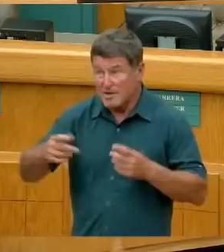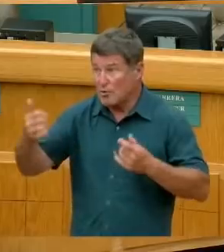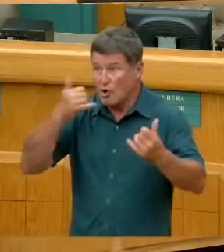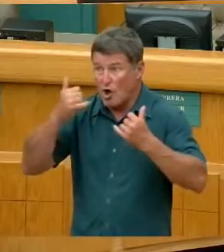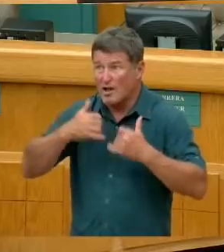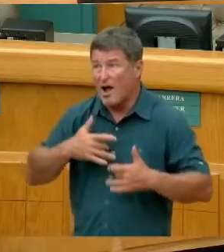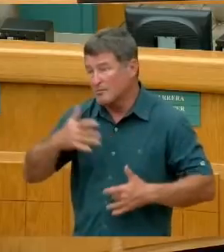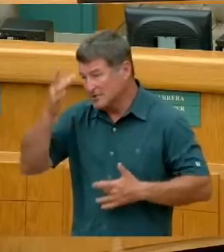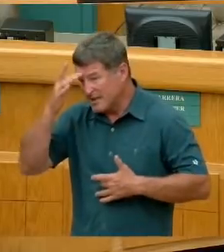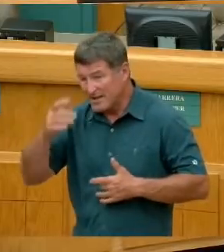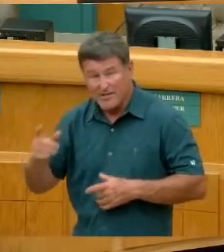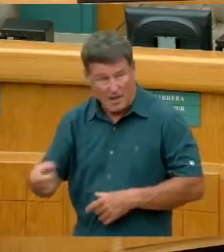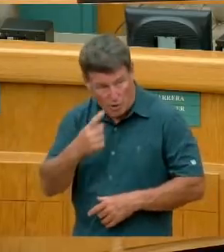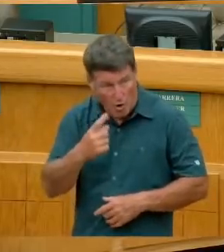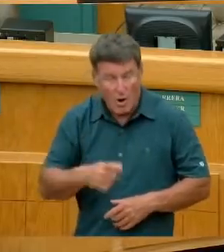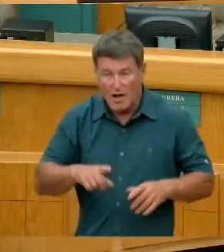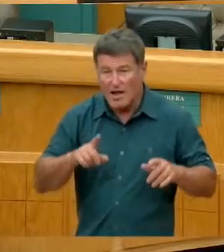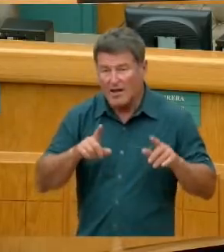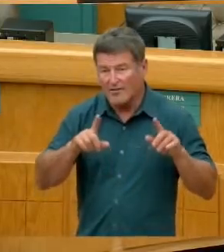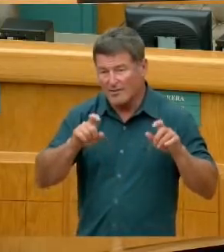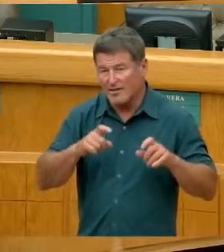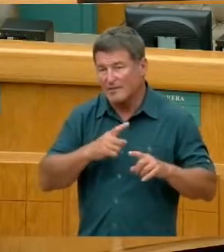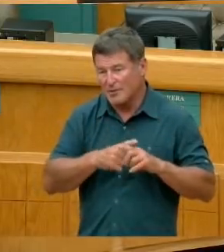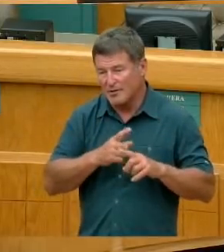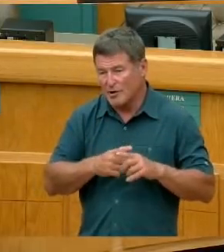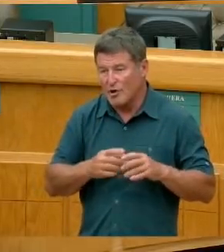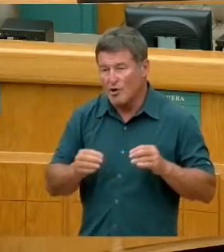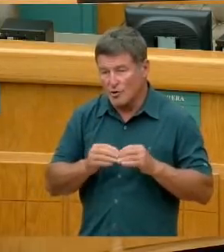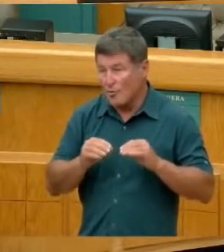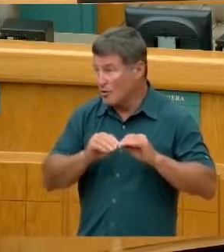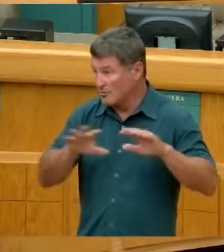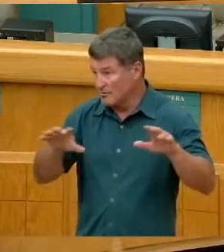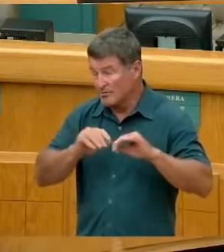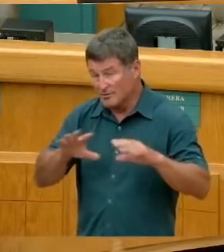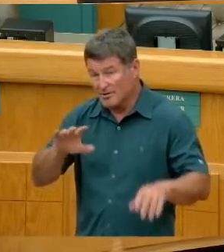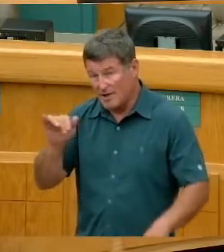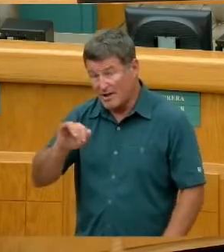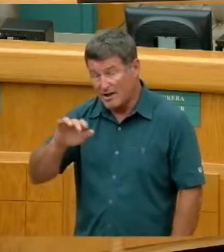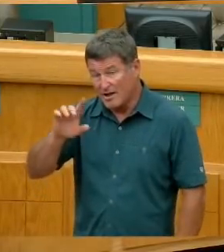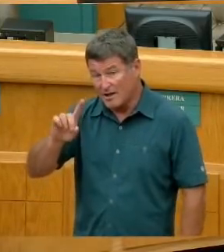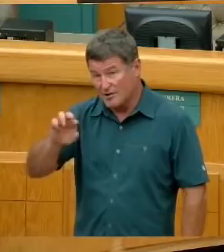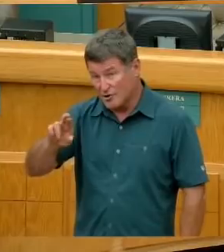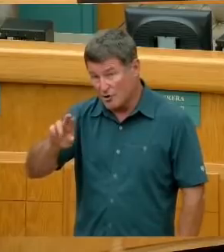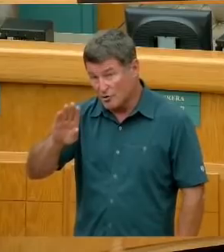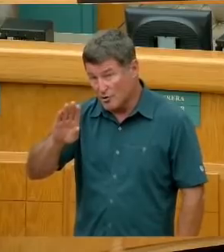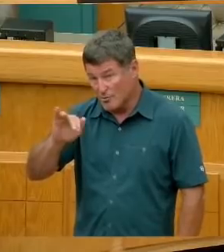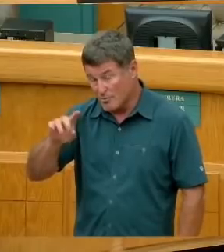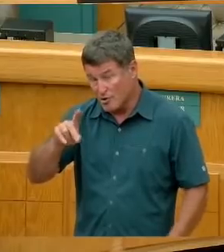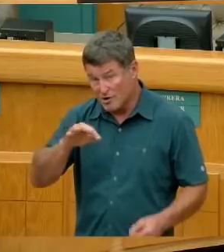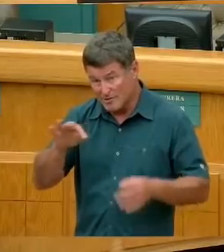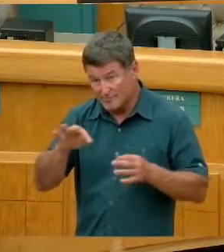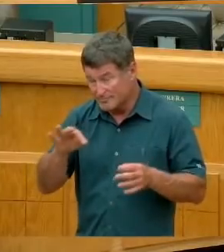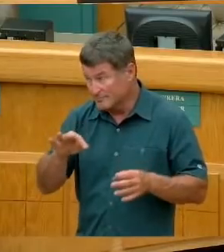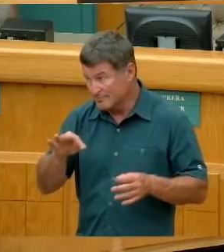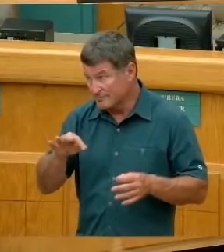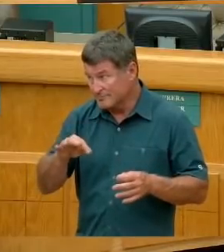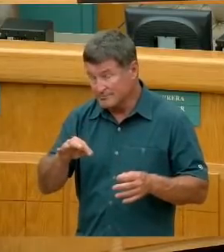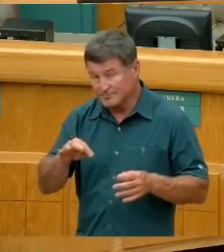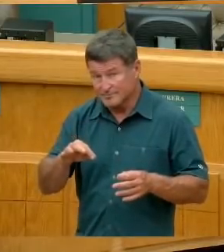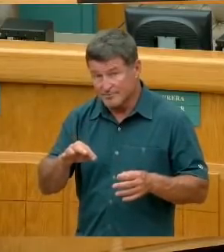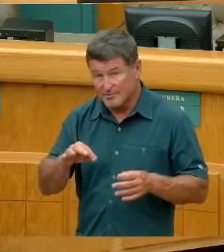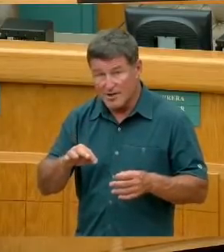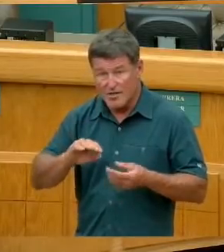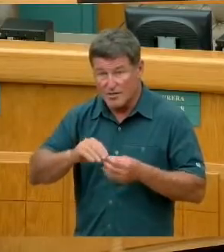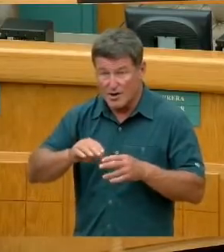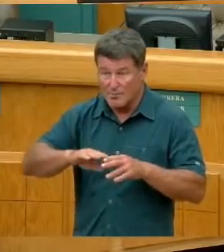banks. People are sick. They're calling. They're sick, and they're testing positive. So the more transmission, like Dr. Bird has explained, the more transmission